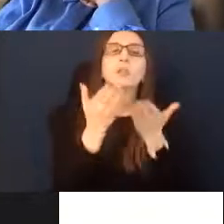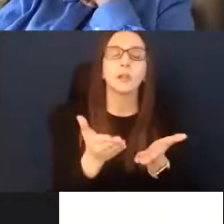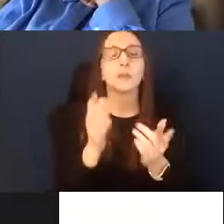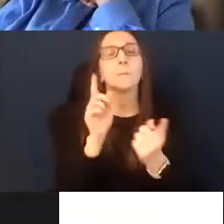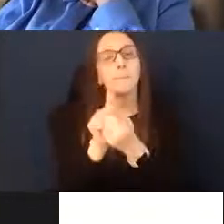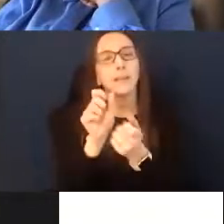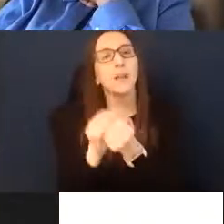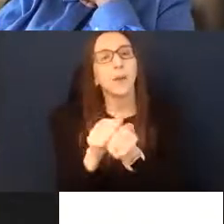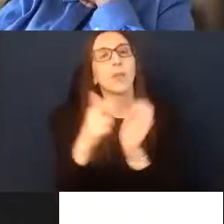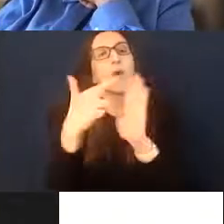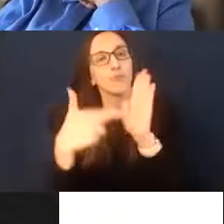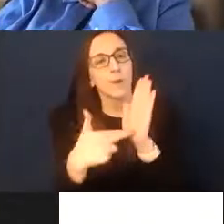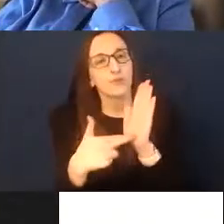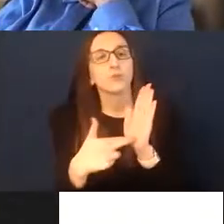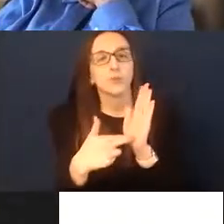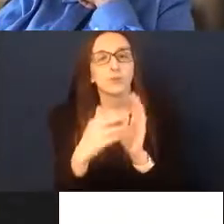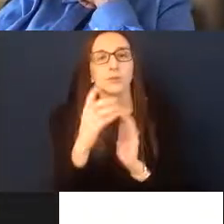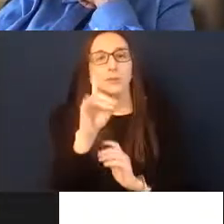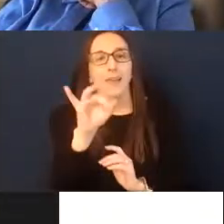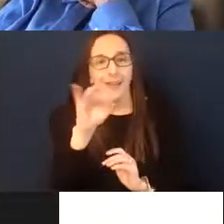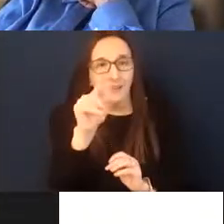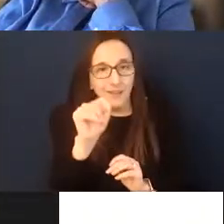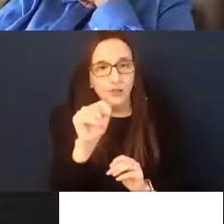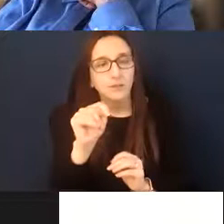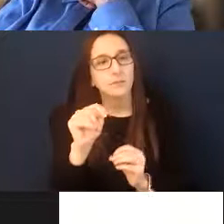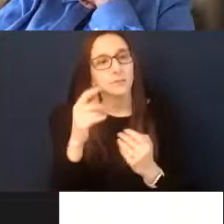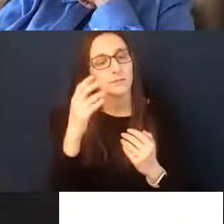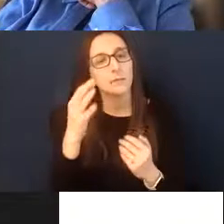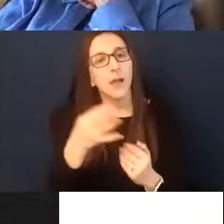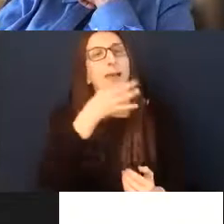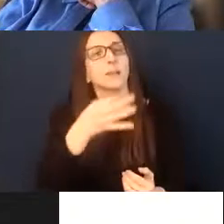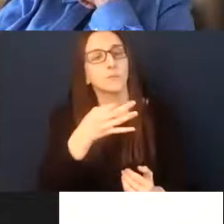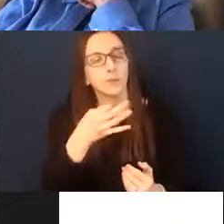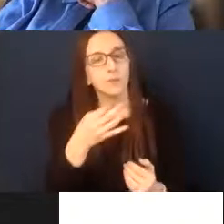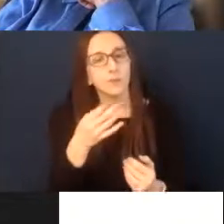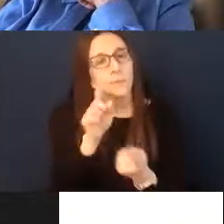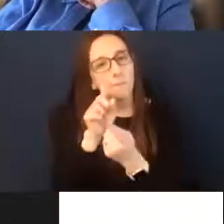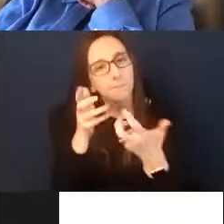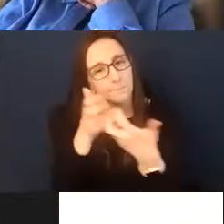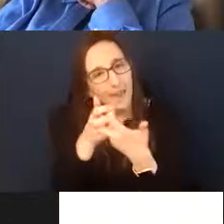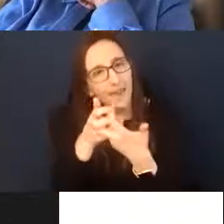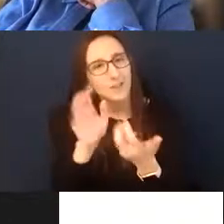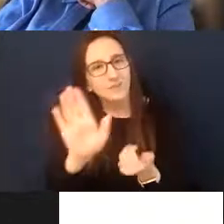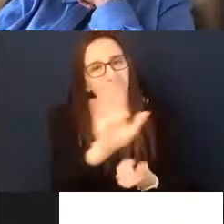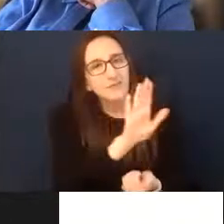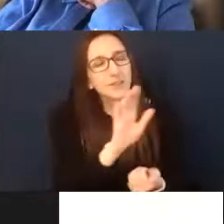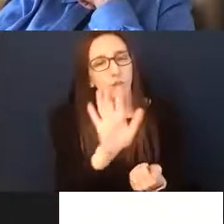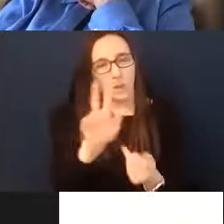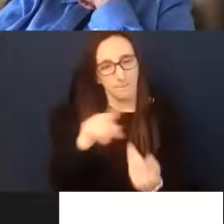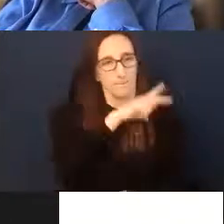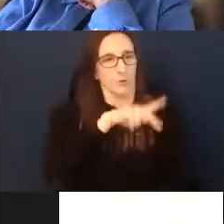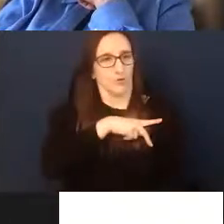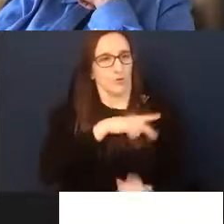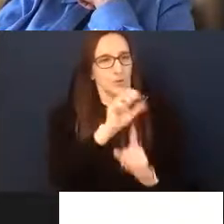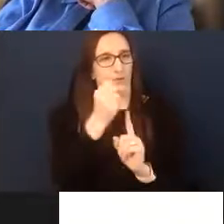of diet that would be sustainable for you. Because like I've been saying this whole time, everything's so individualized, and